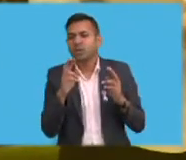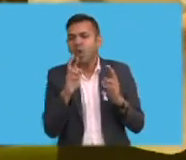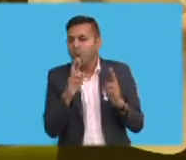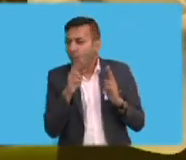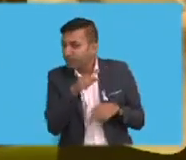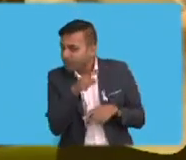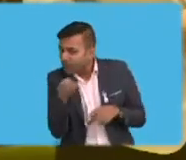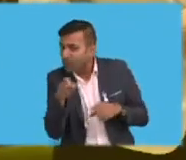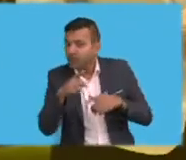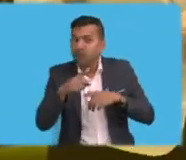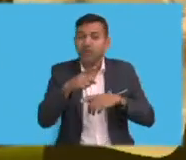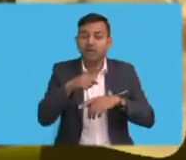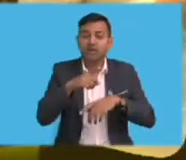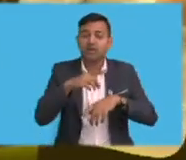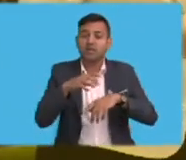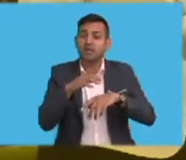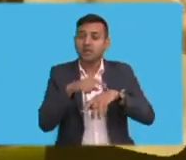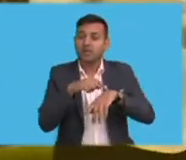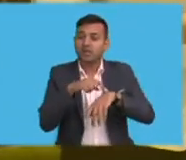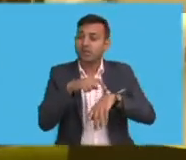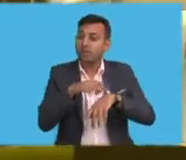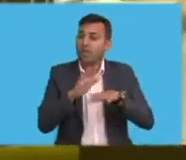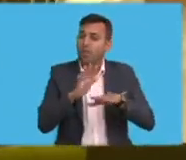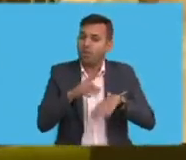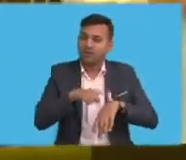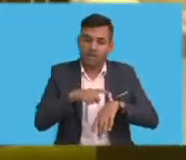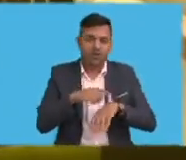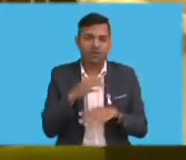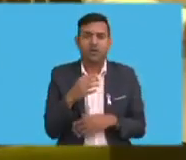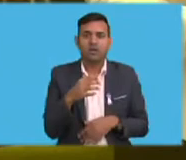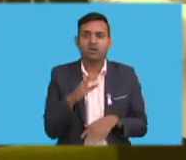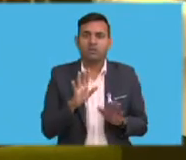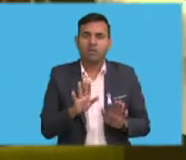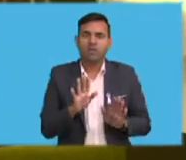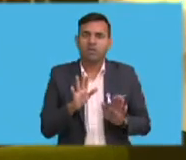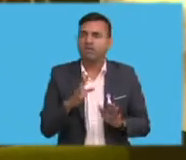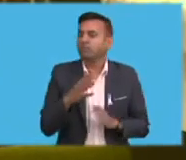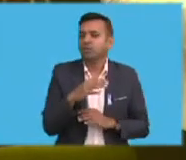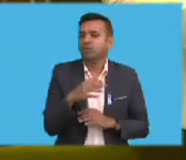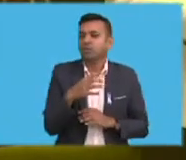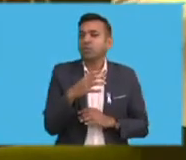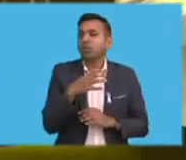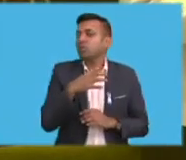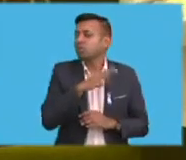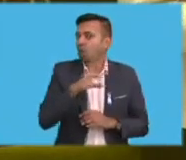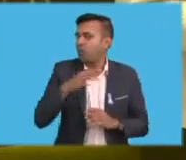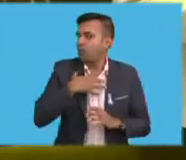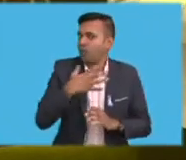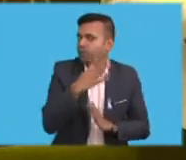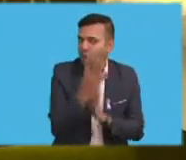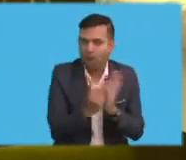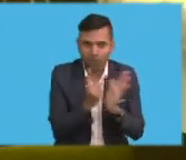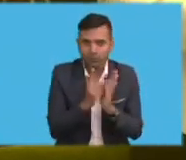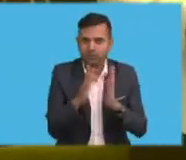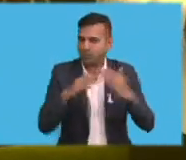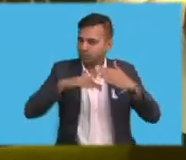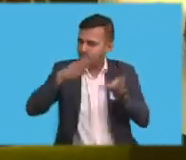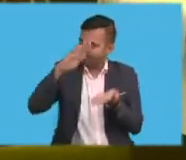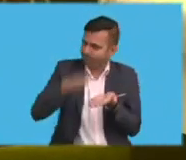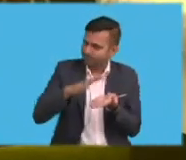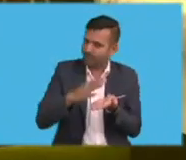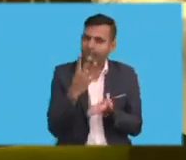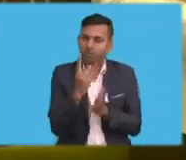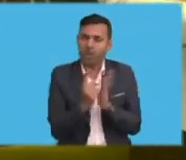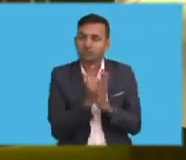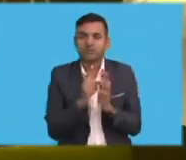maximum 4 hours, depending on the severity of the case, some even below. Madam Speaker, this is the same as Australia and United Kingdom, and less